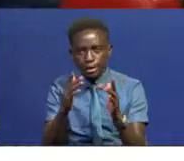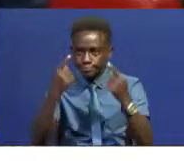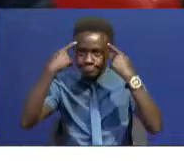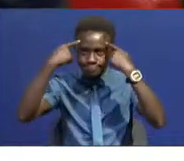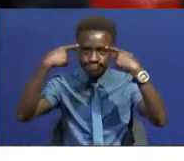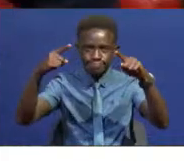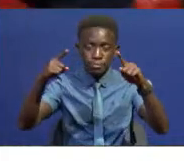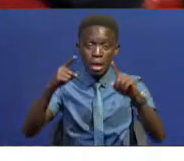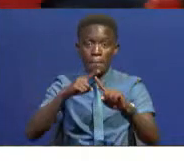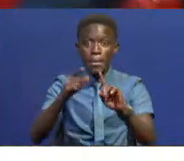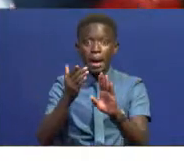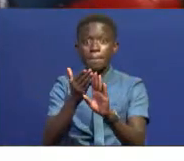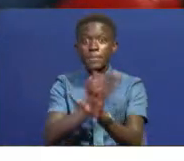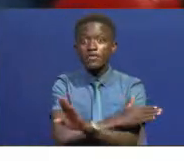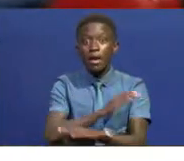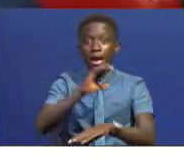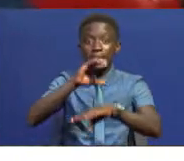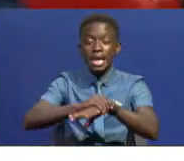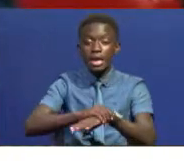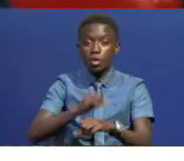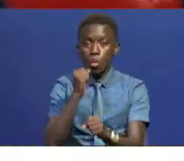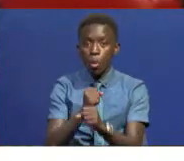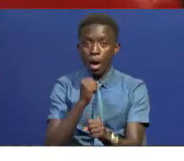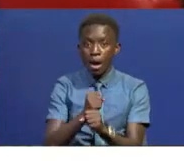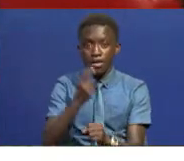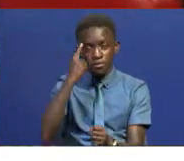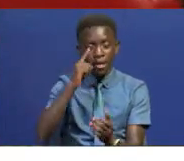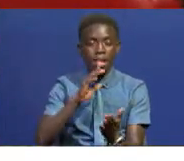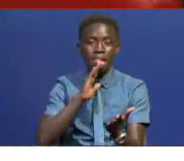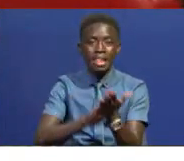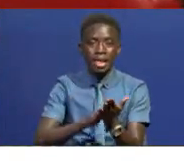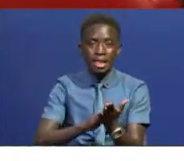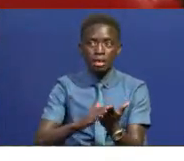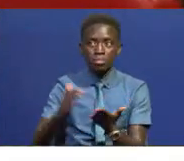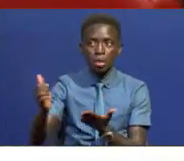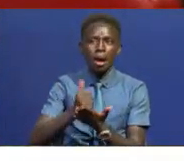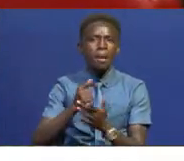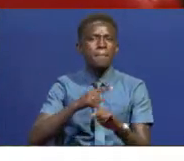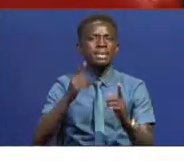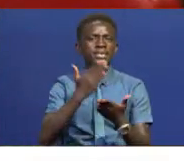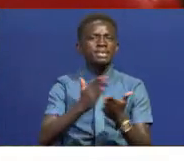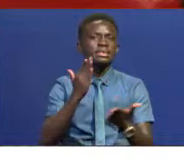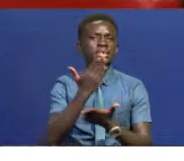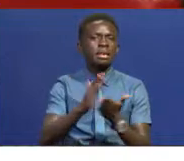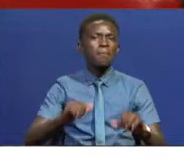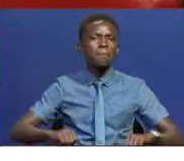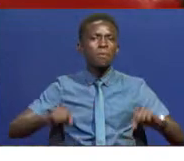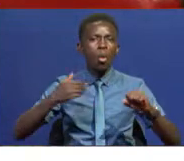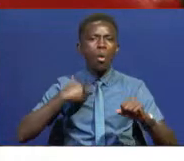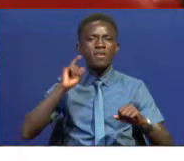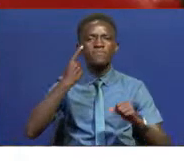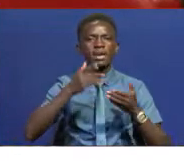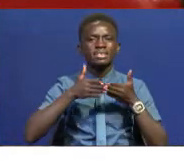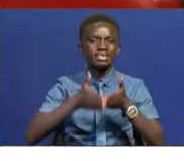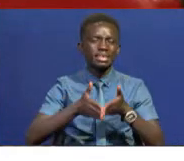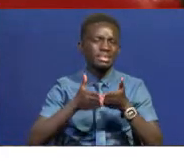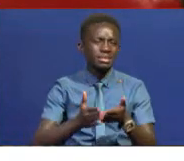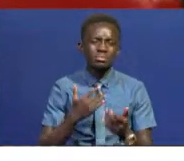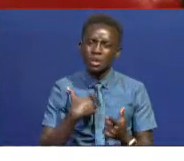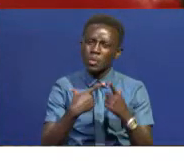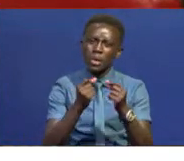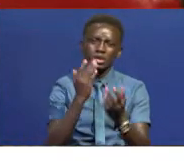could be given employment letters, their bosses wanted to have sex with them. So, Madam Speaker, this issue is really very